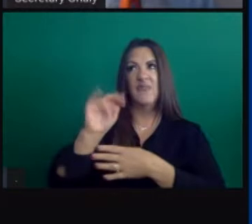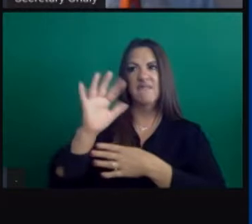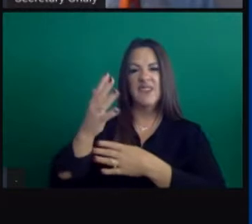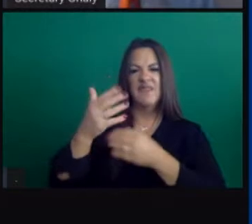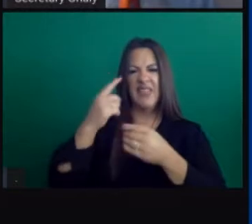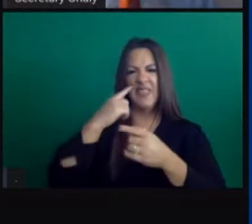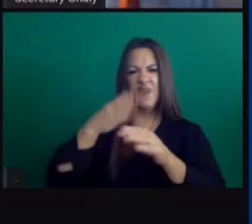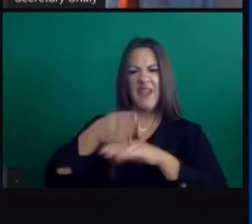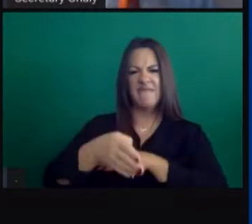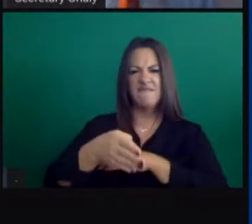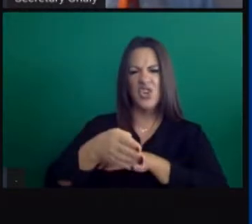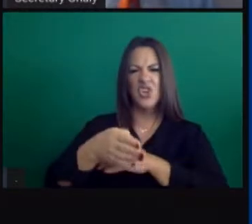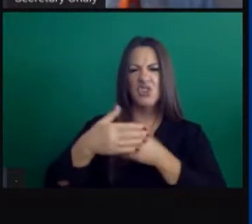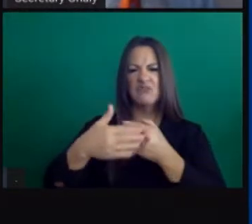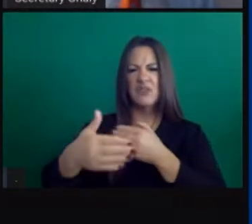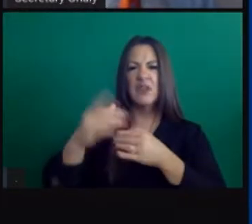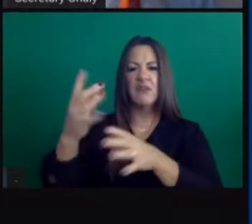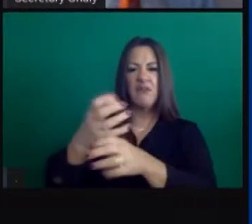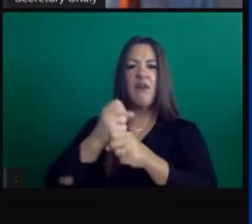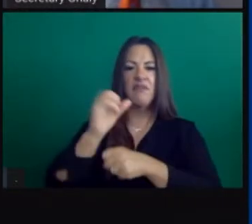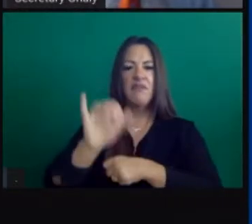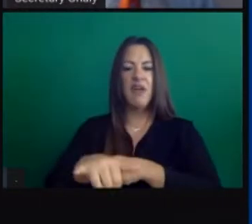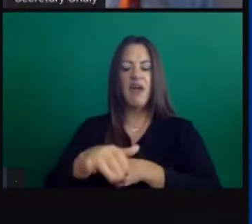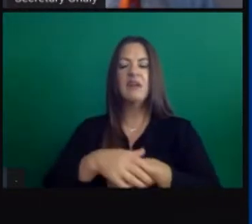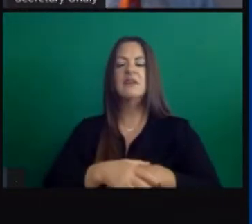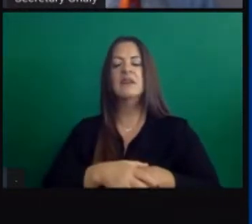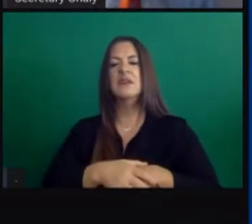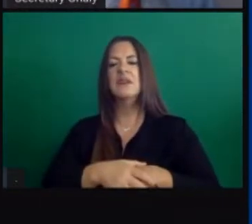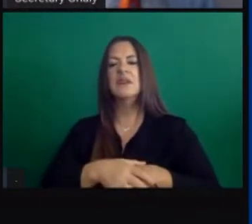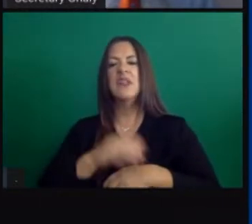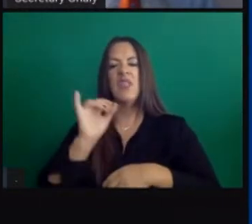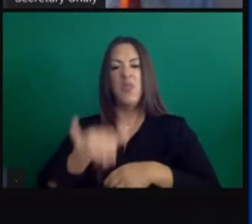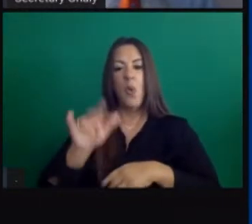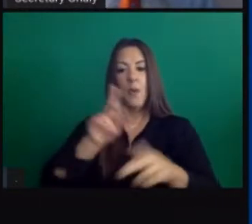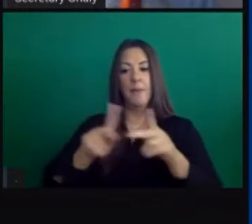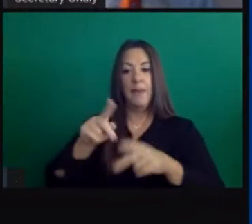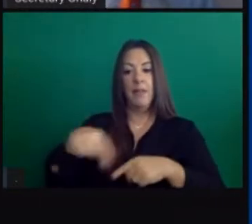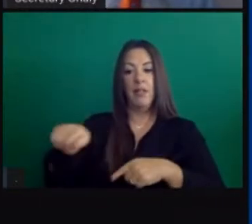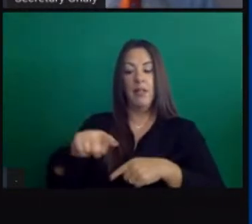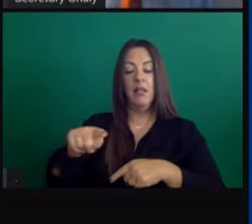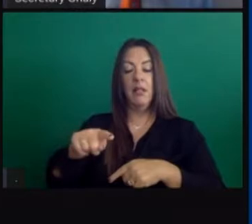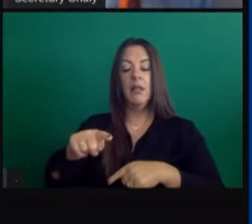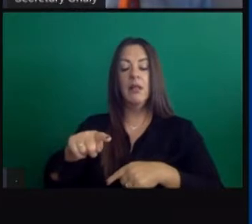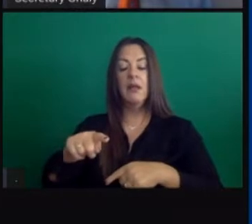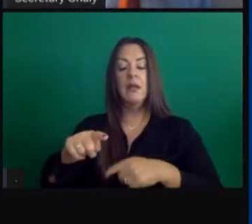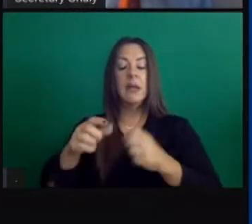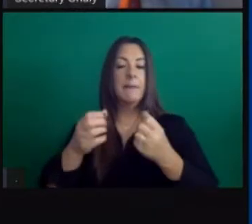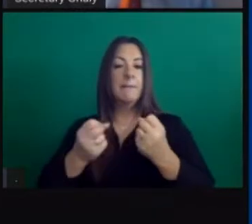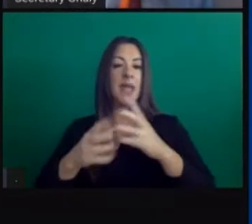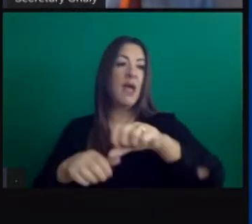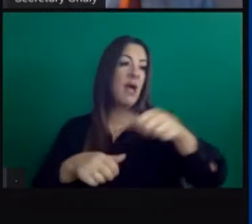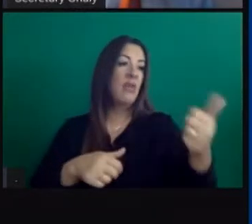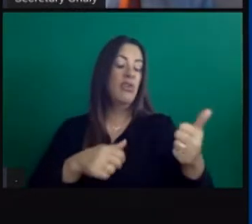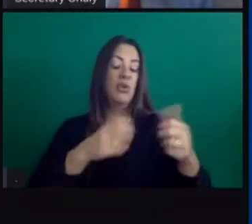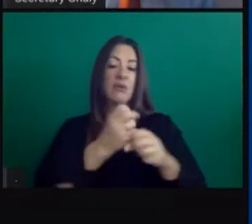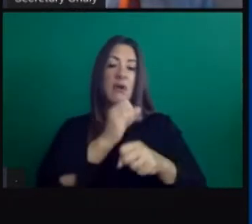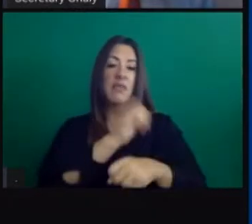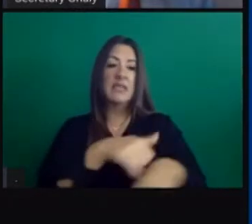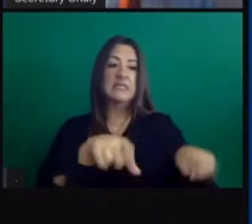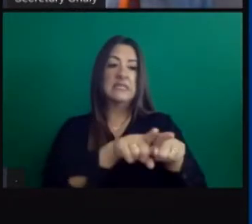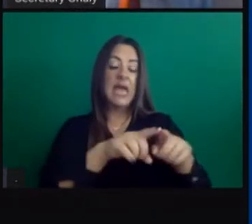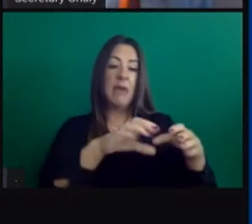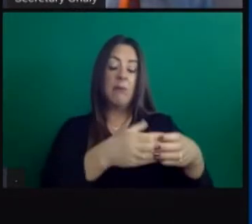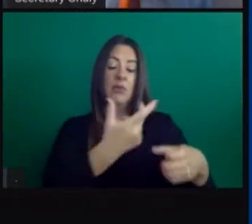with the reaction occur, received the vaccine without any trouble, without any reaction.